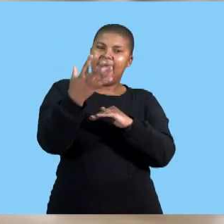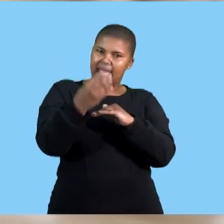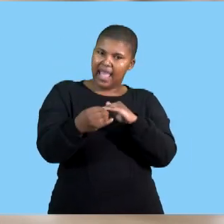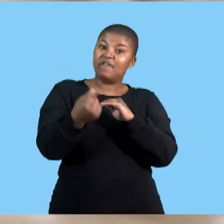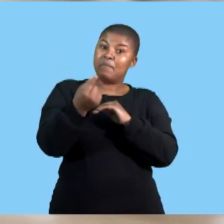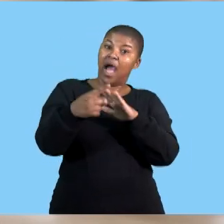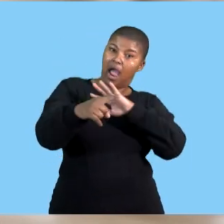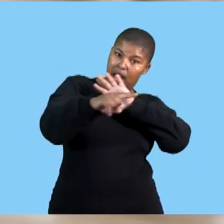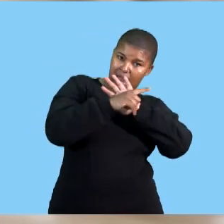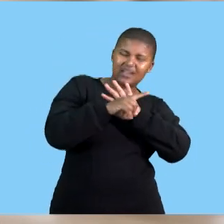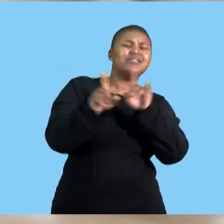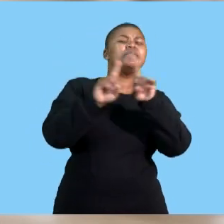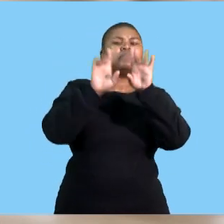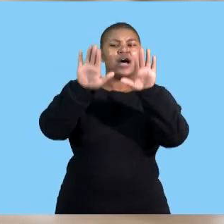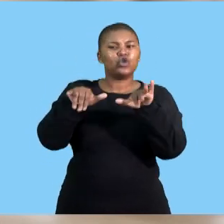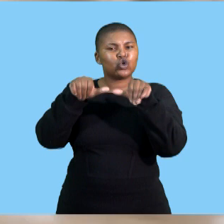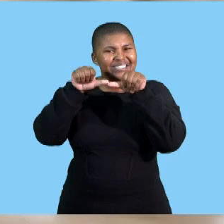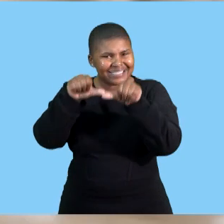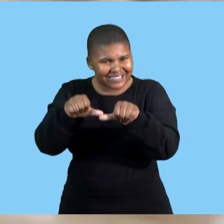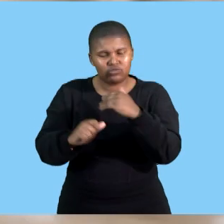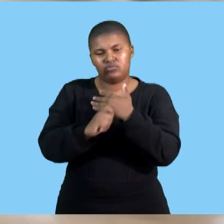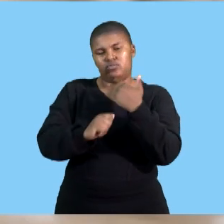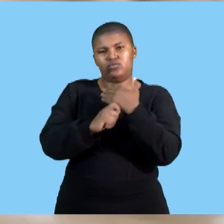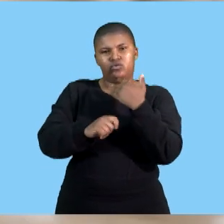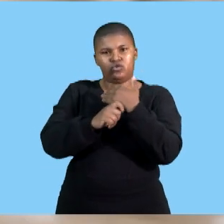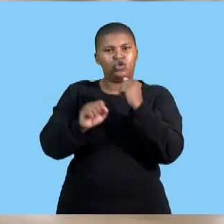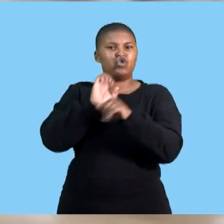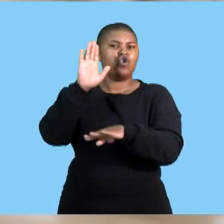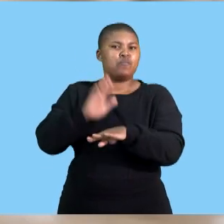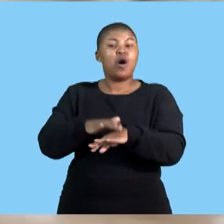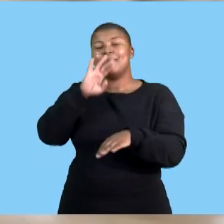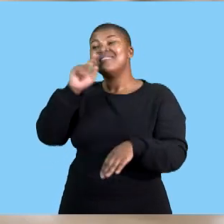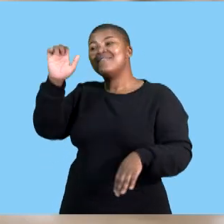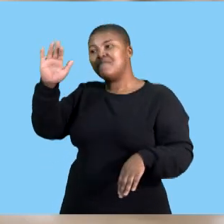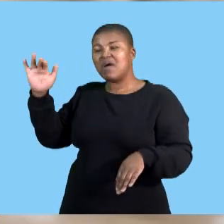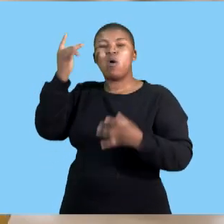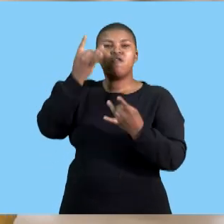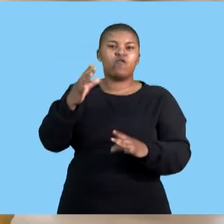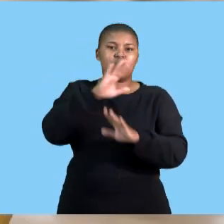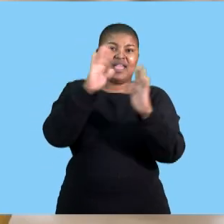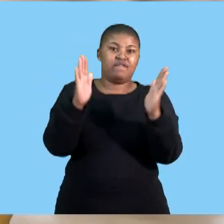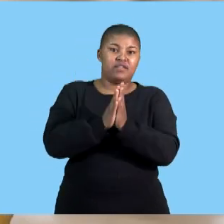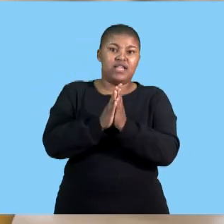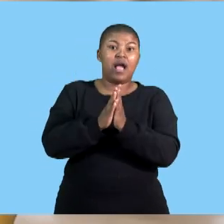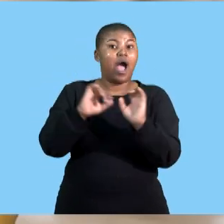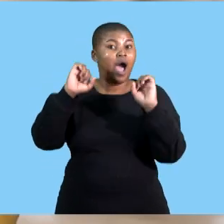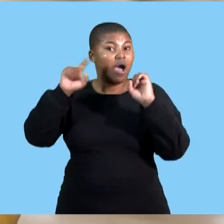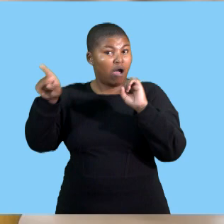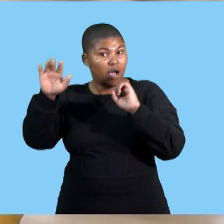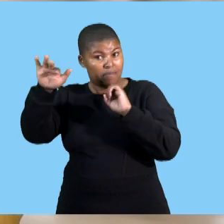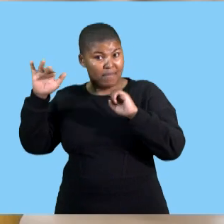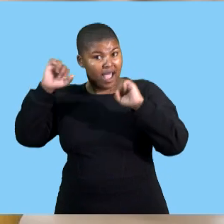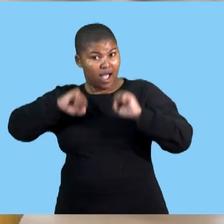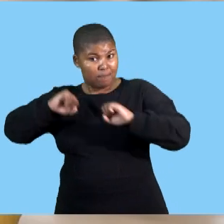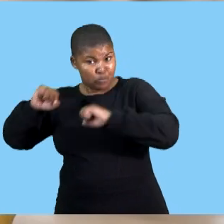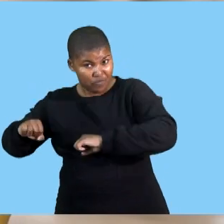of money and not more than that. That's the limit that will be set by the bank, provided that they approved the